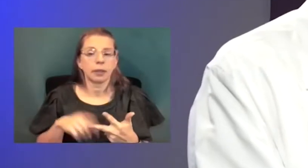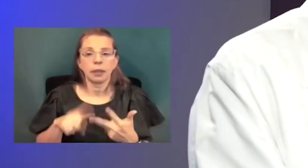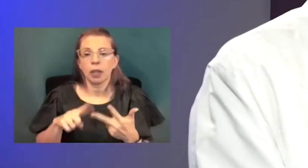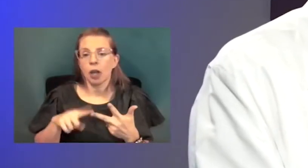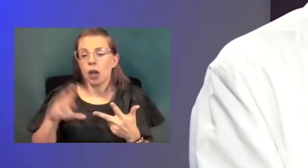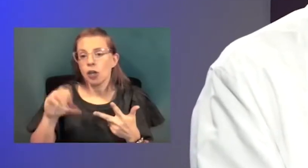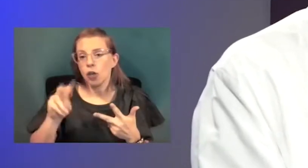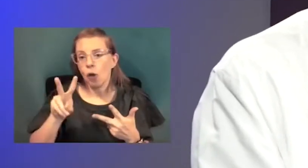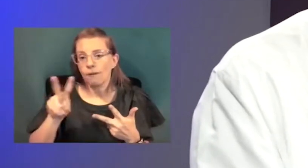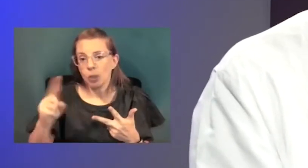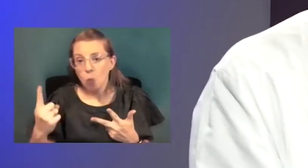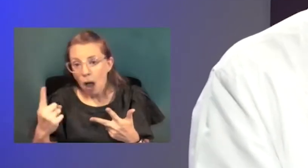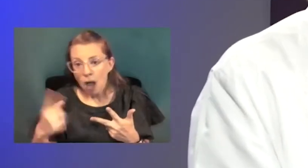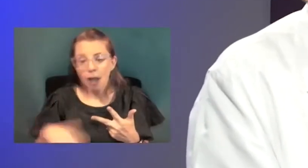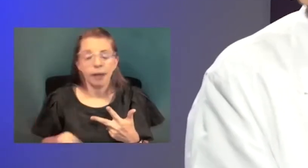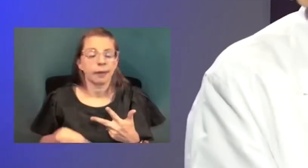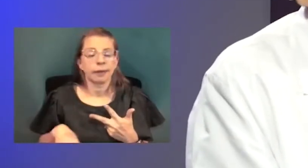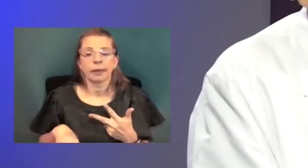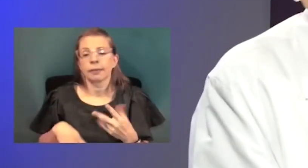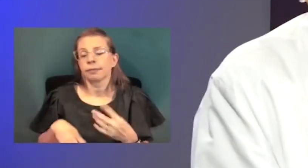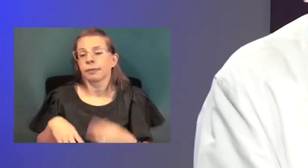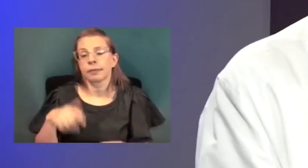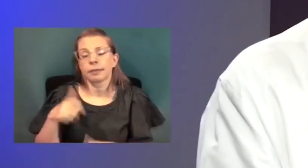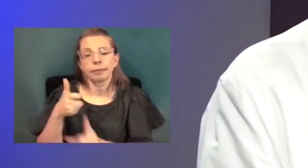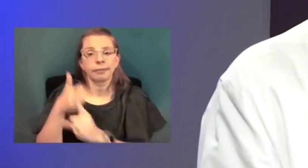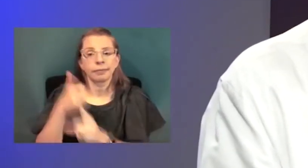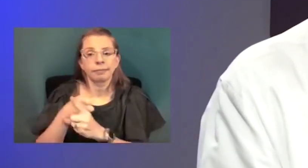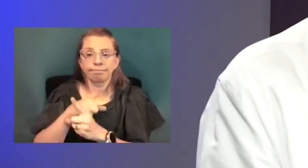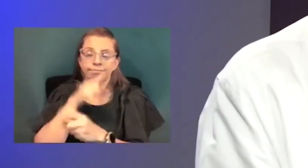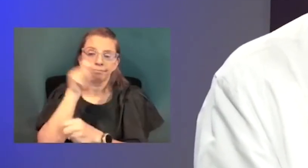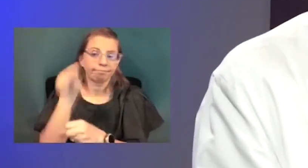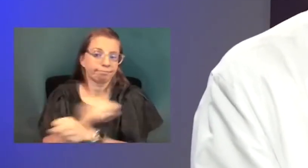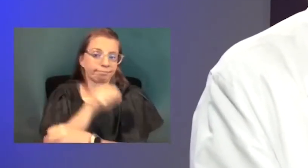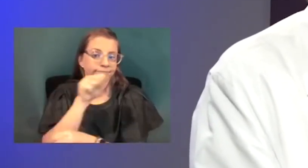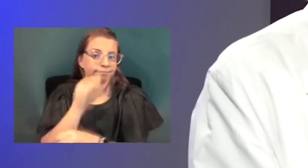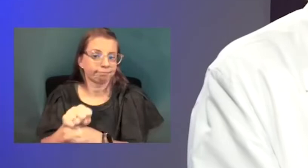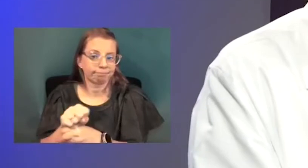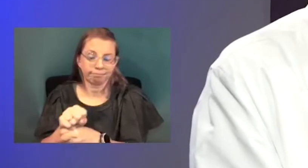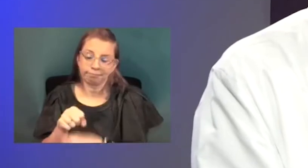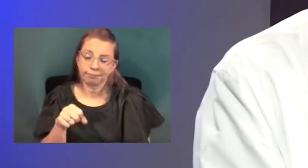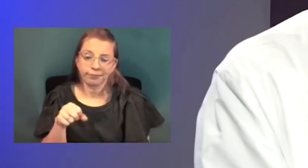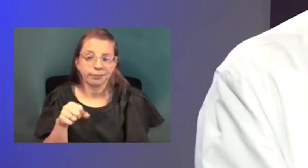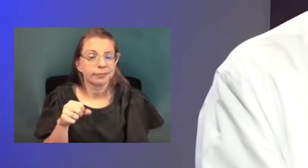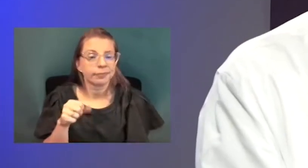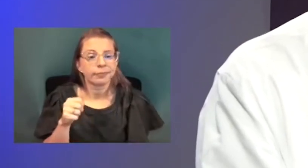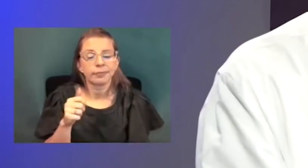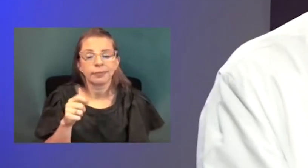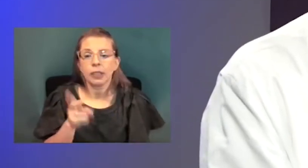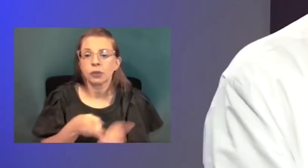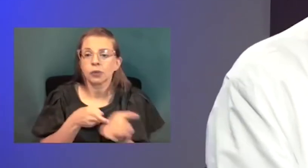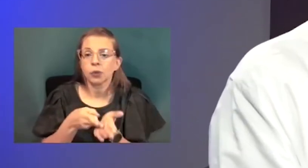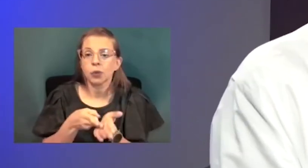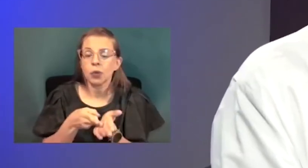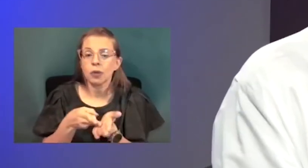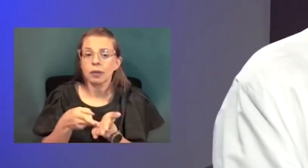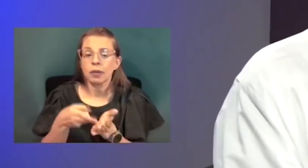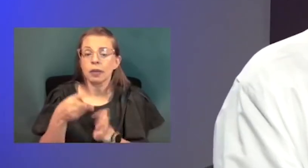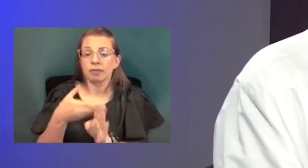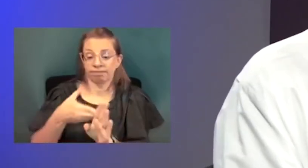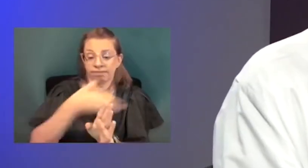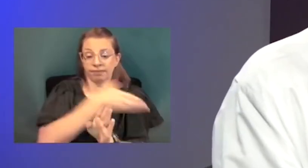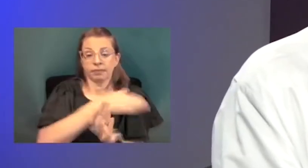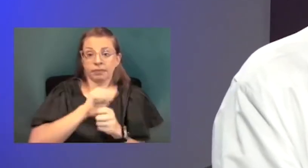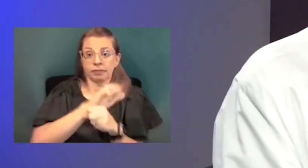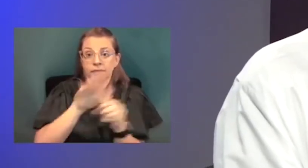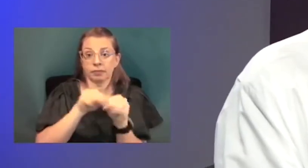things. This guy is, he is the real deal. And the truth is that early in the pandemic, we all are building that airplane